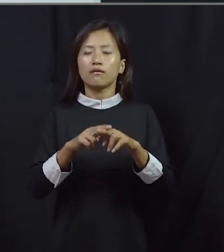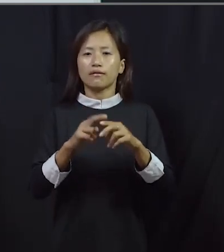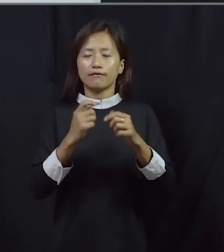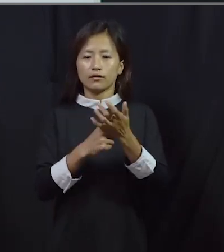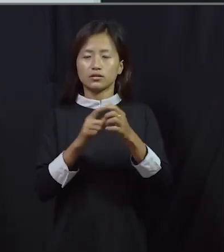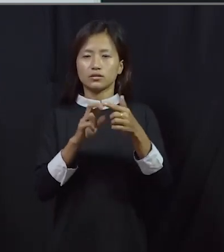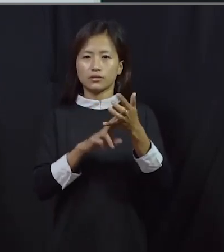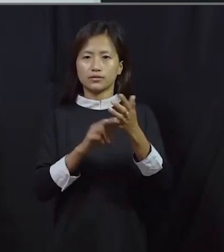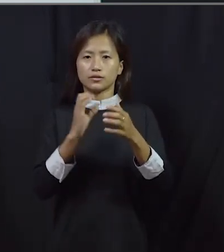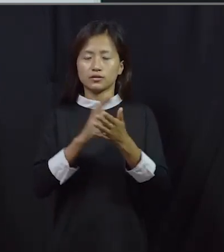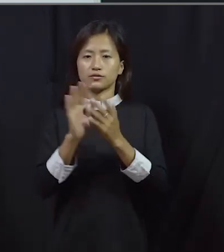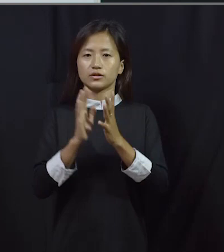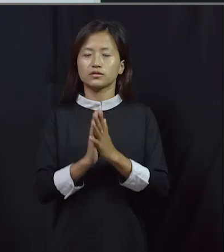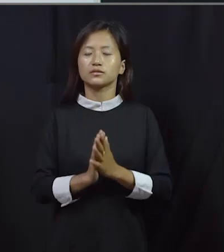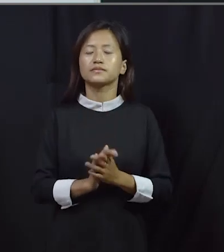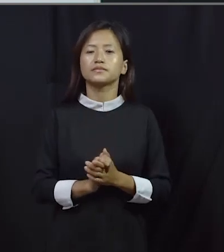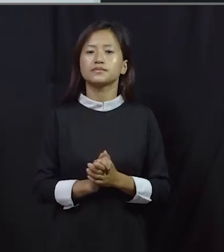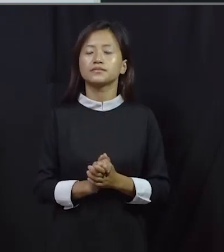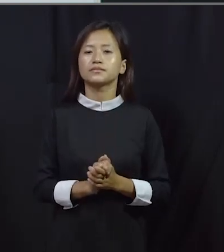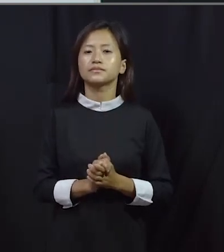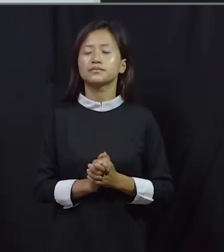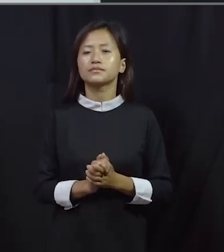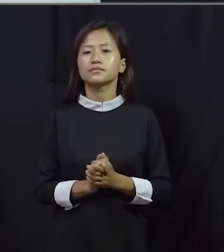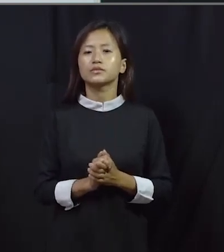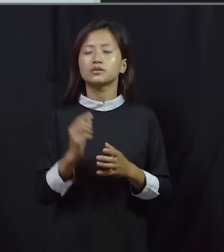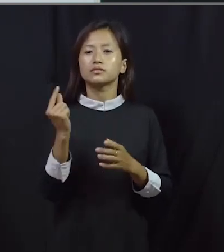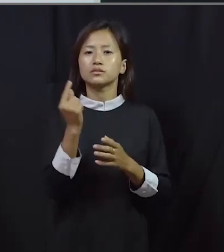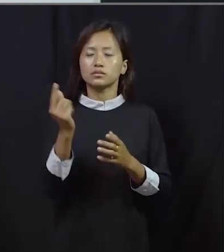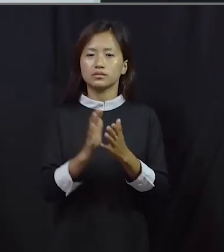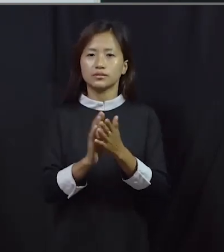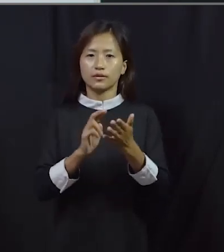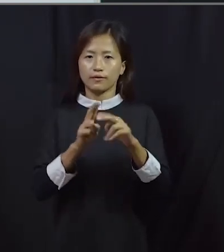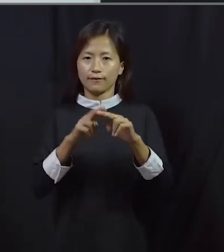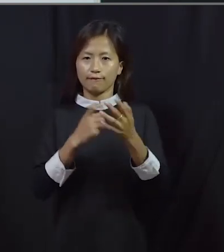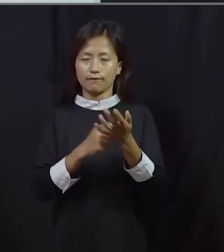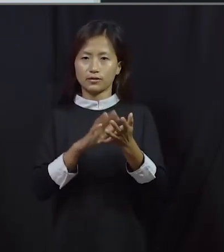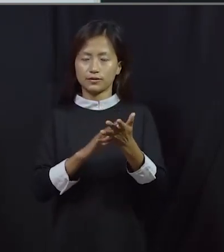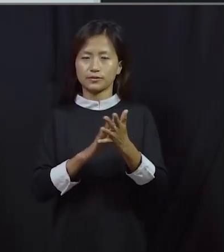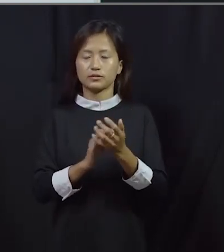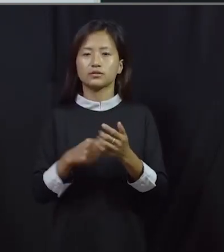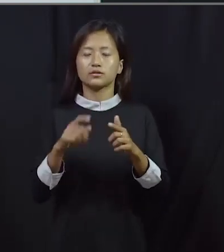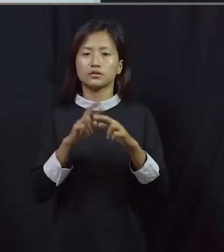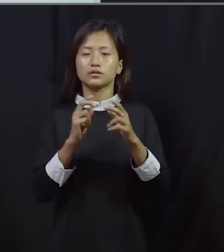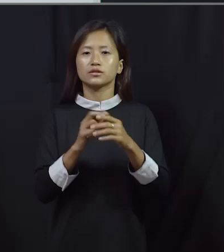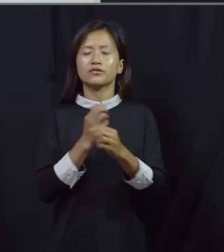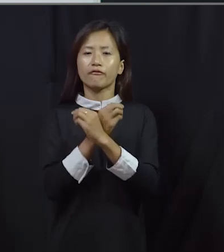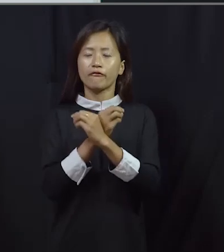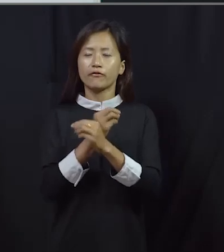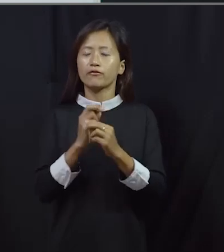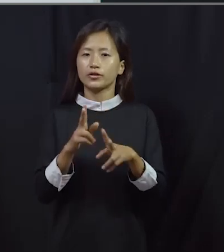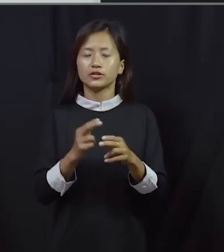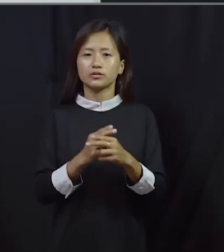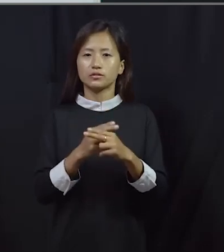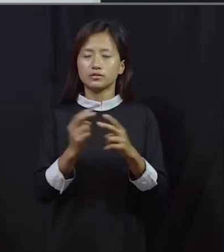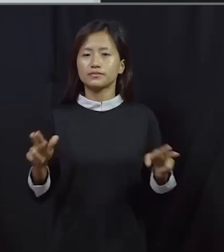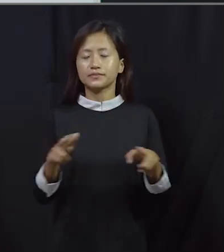of unit, you can say. This is what? France, okay? This was used in France, but we also use in India, but then first it is adopted